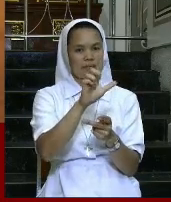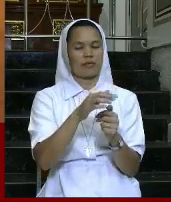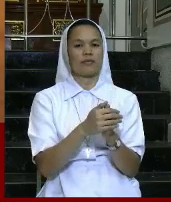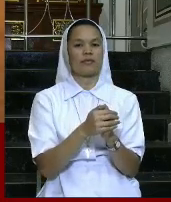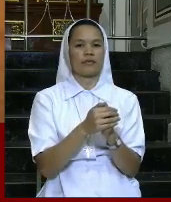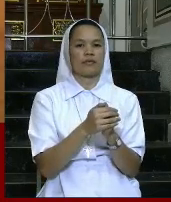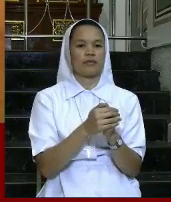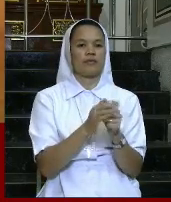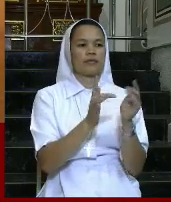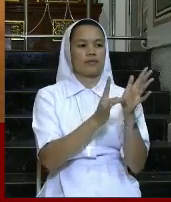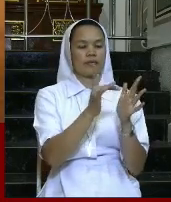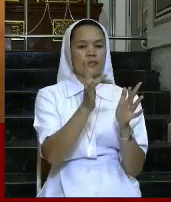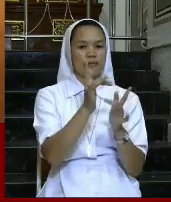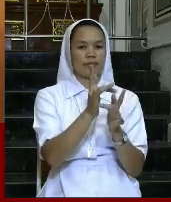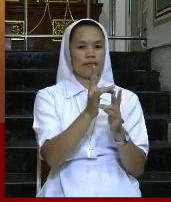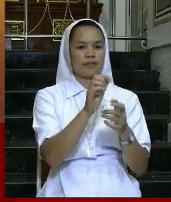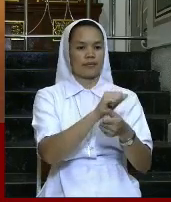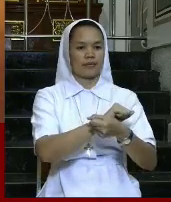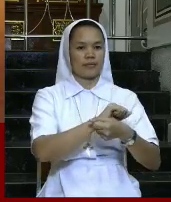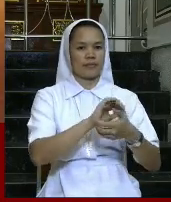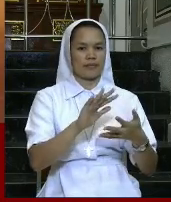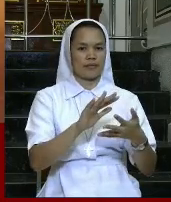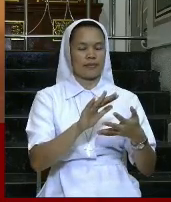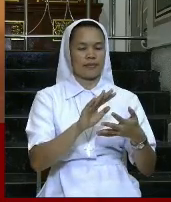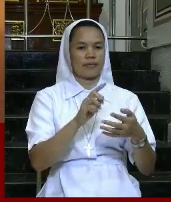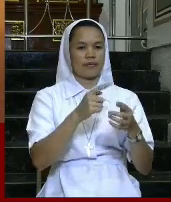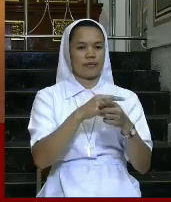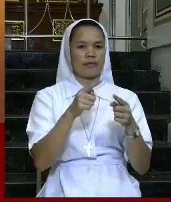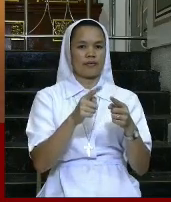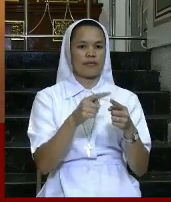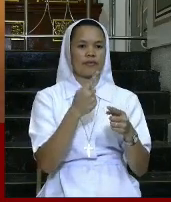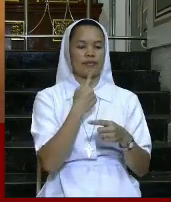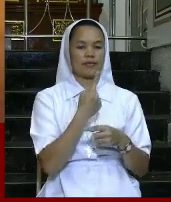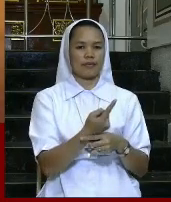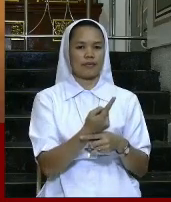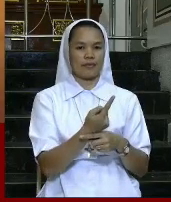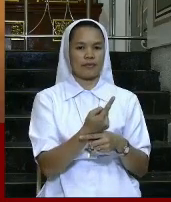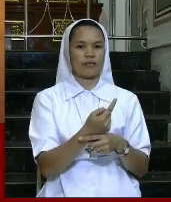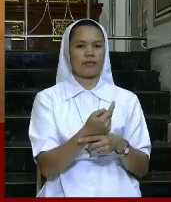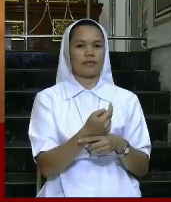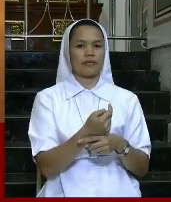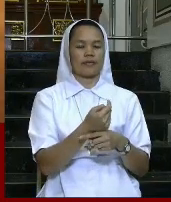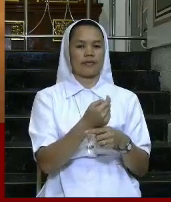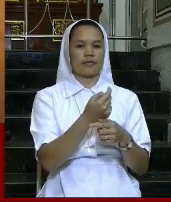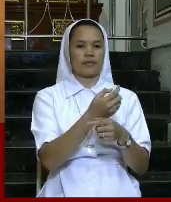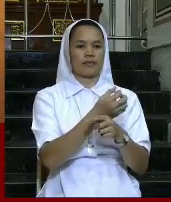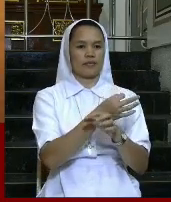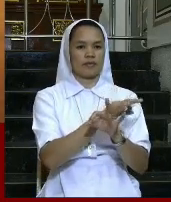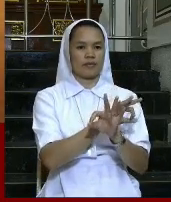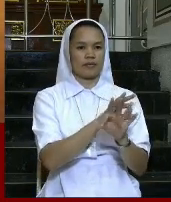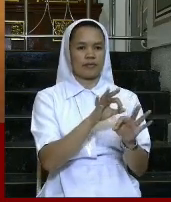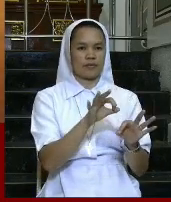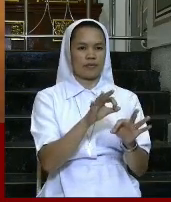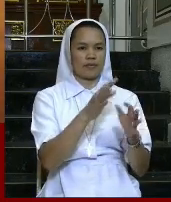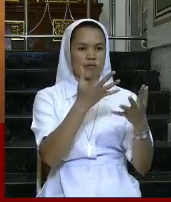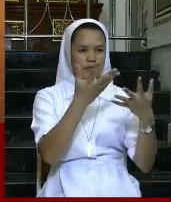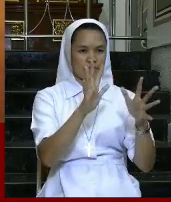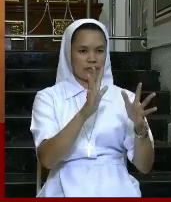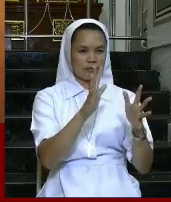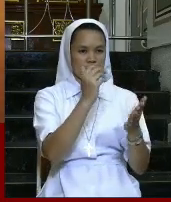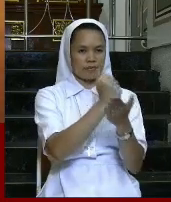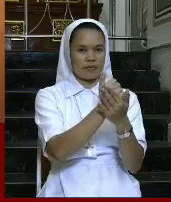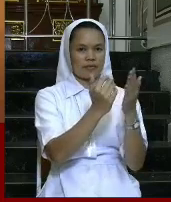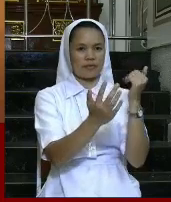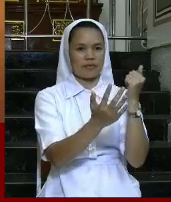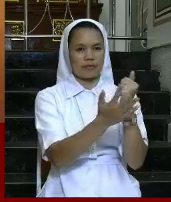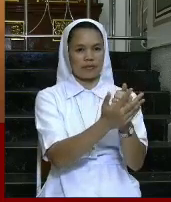drink, mixed with gall. But when he had tasted it, he refused to drink. After they had crucified